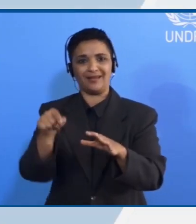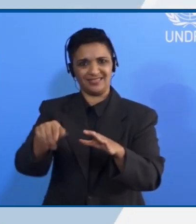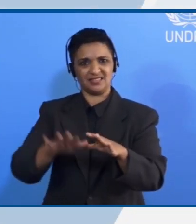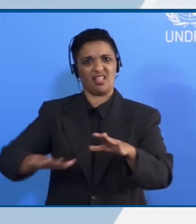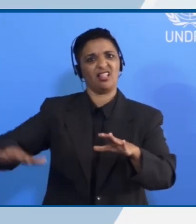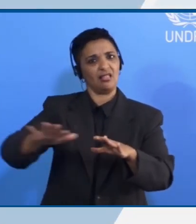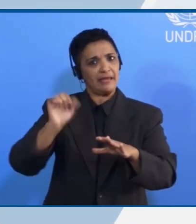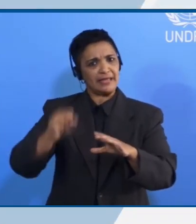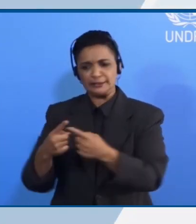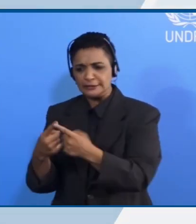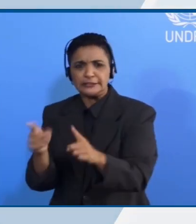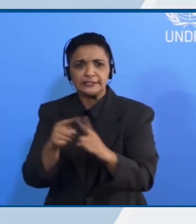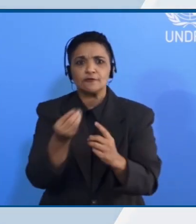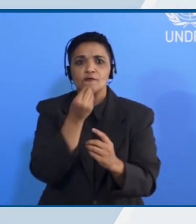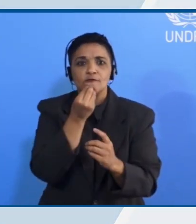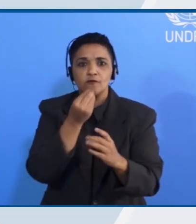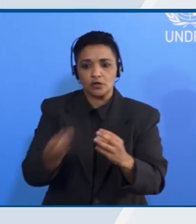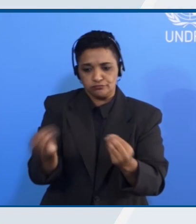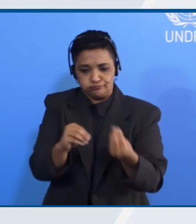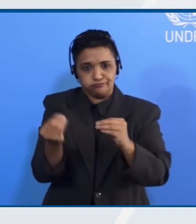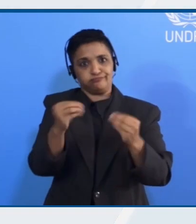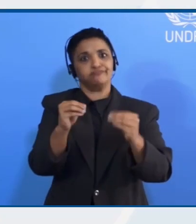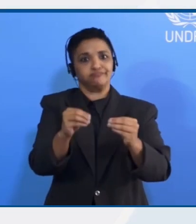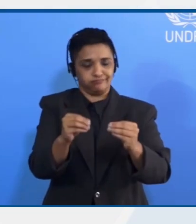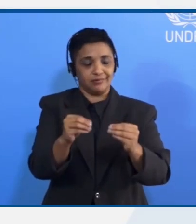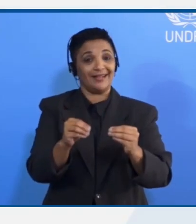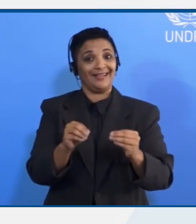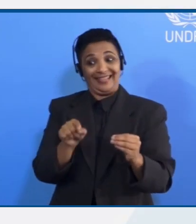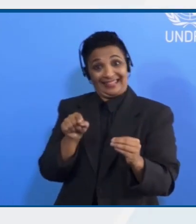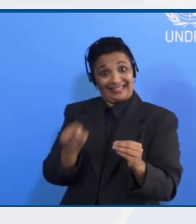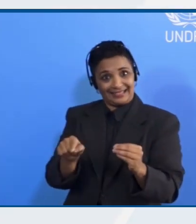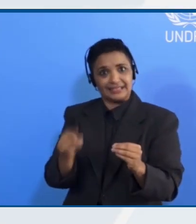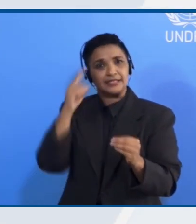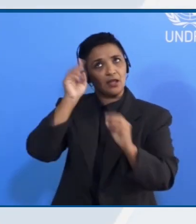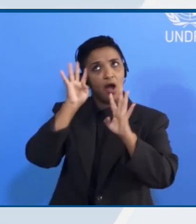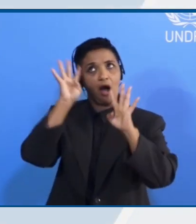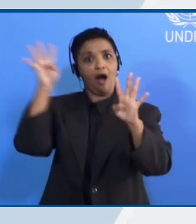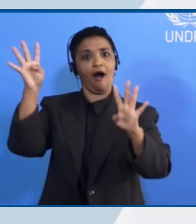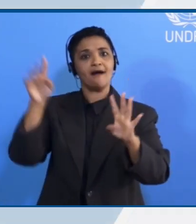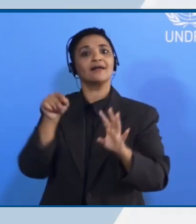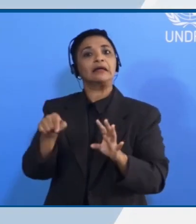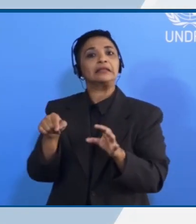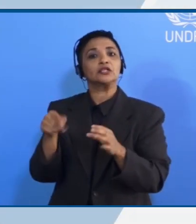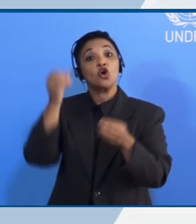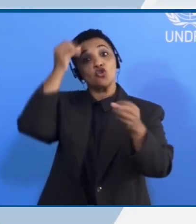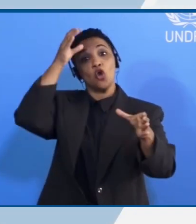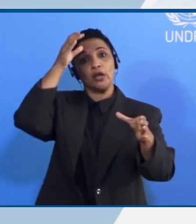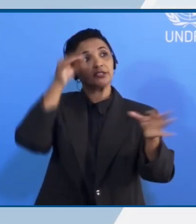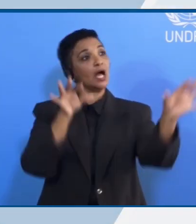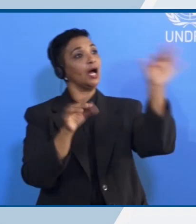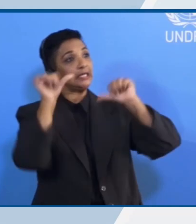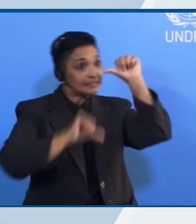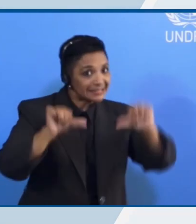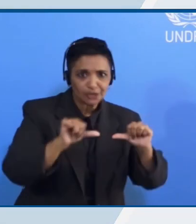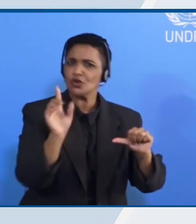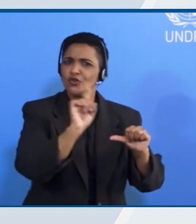for various kinds of food, and that increases. That's local wisdom, but it increases